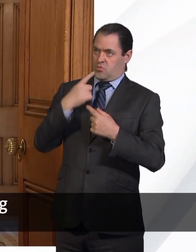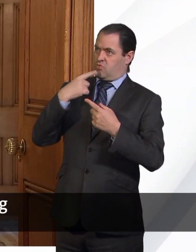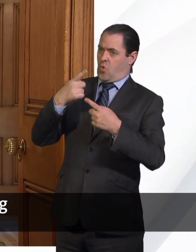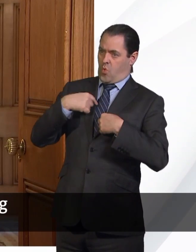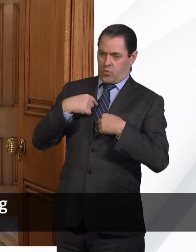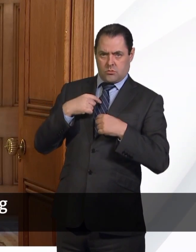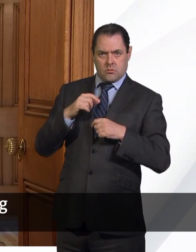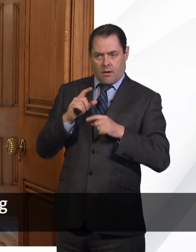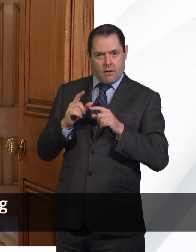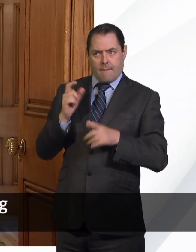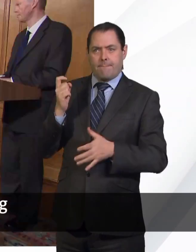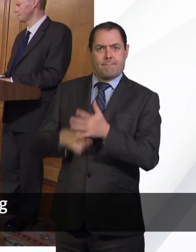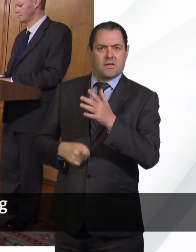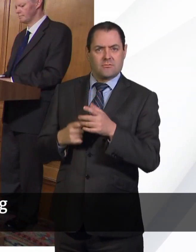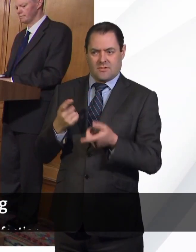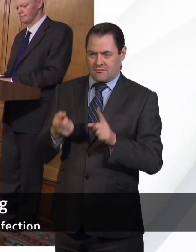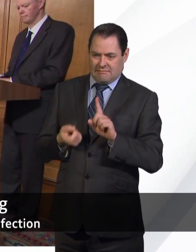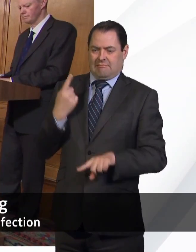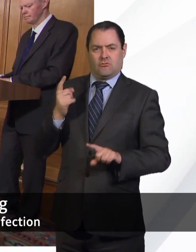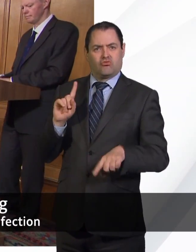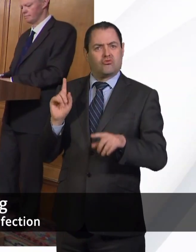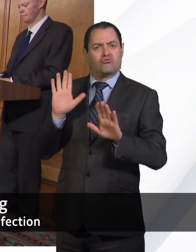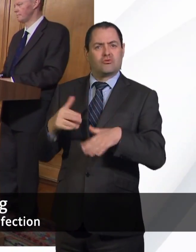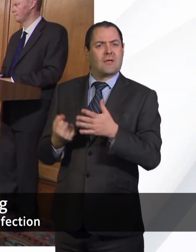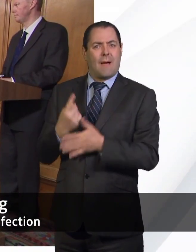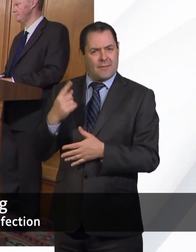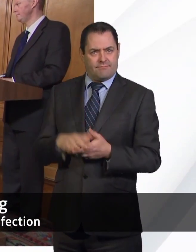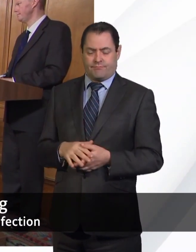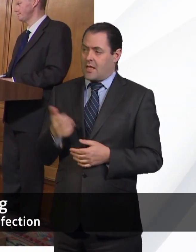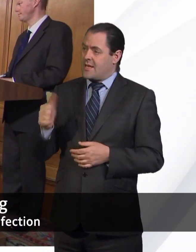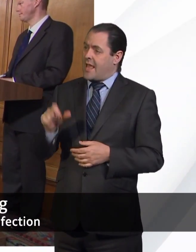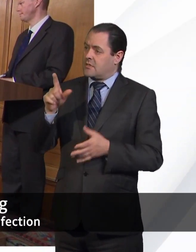be penalised. Can we go to Laura Koonsberg of the BBC?